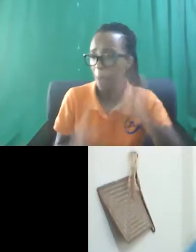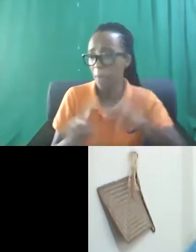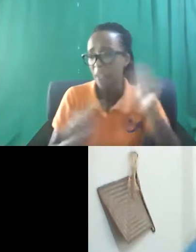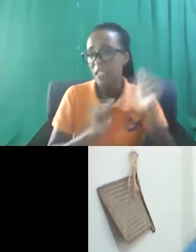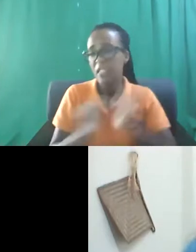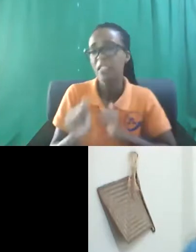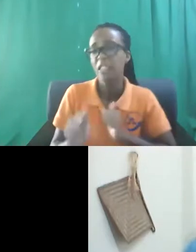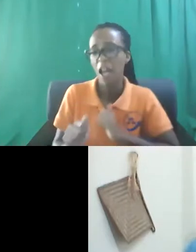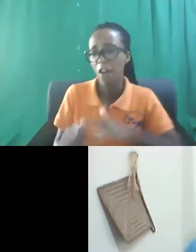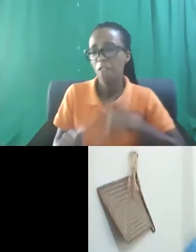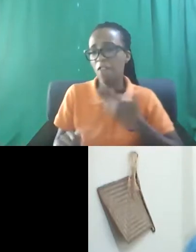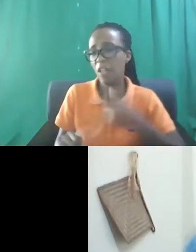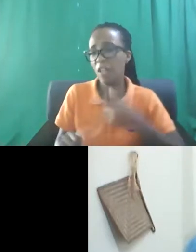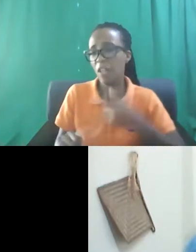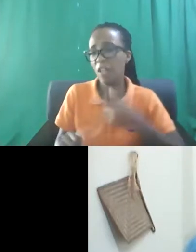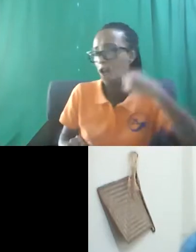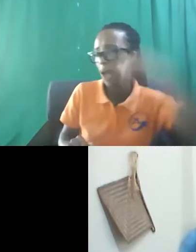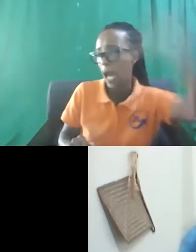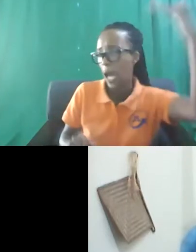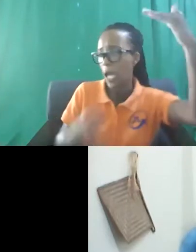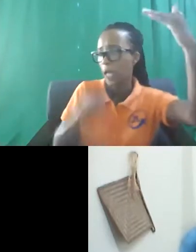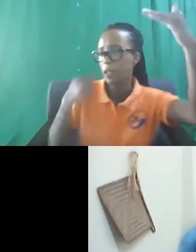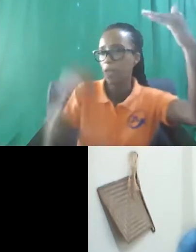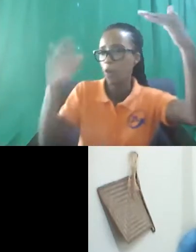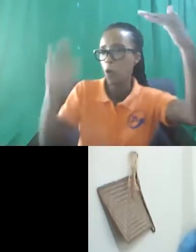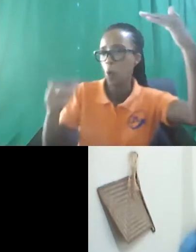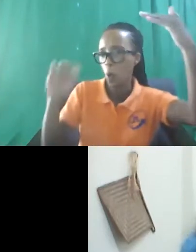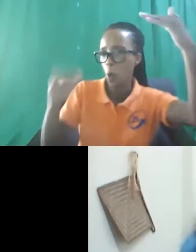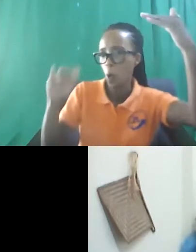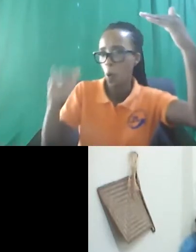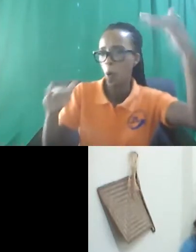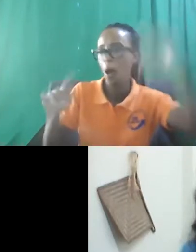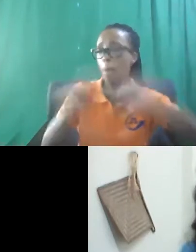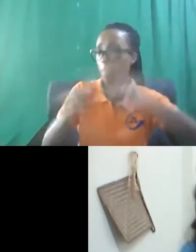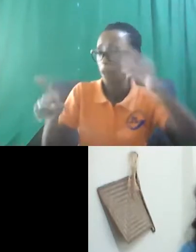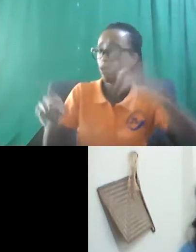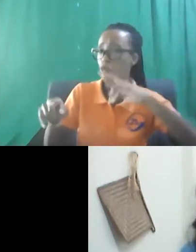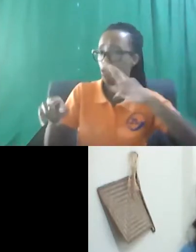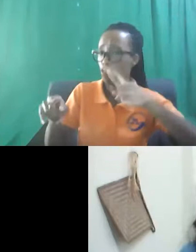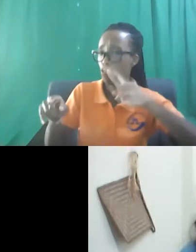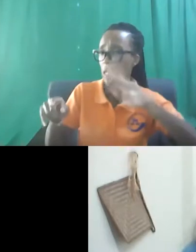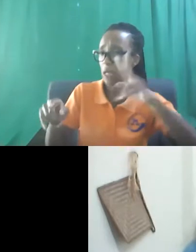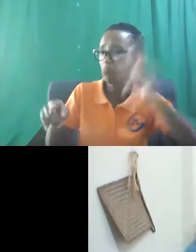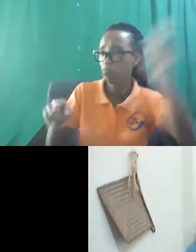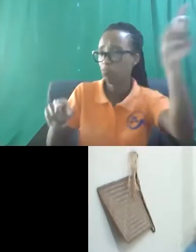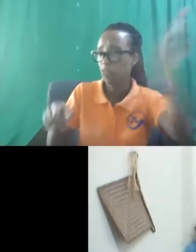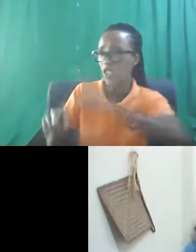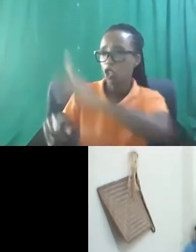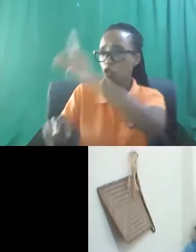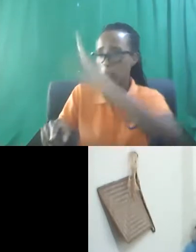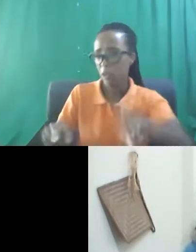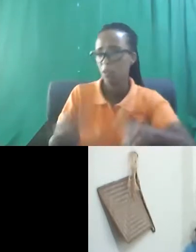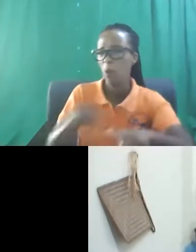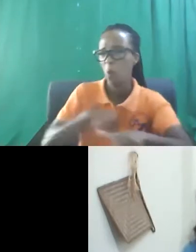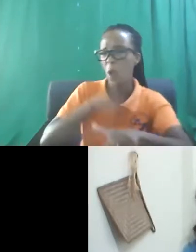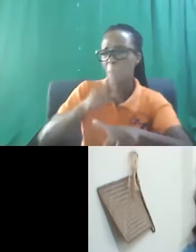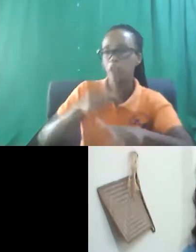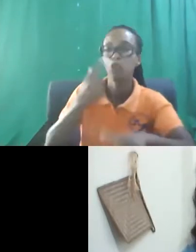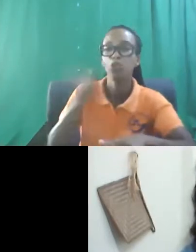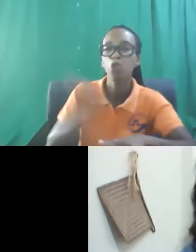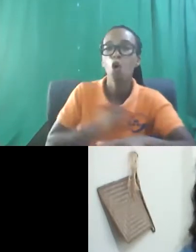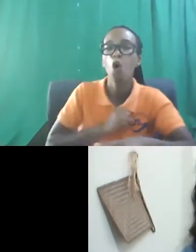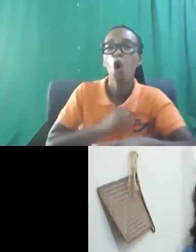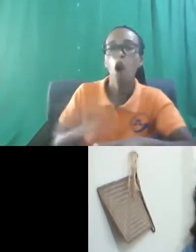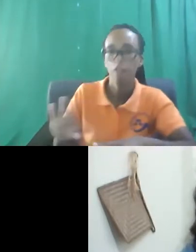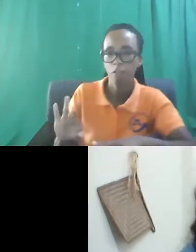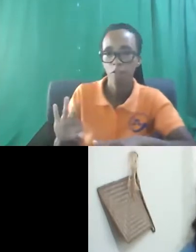whatever, but it is a form of discrimination that we've all internalized, and we have to like discuss it